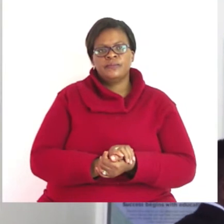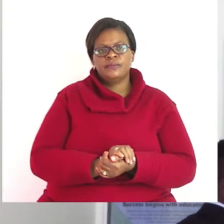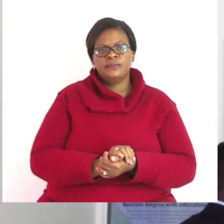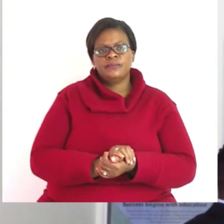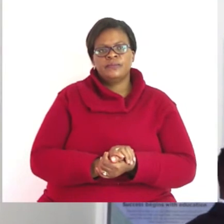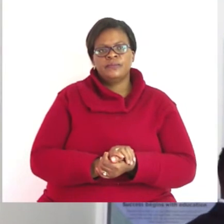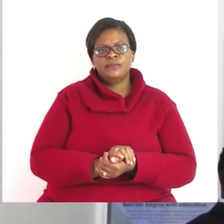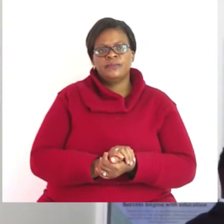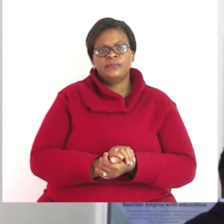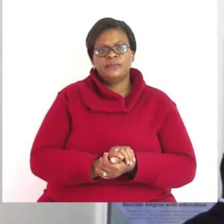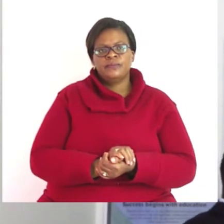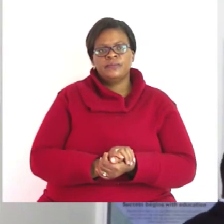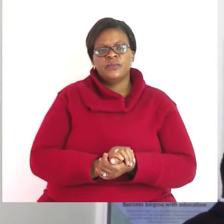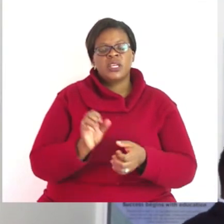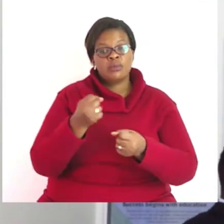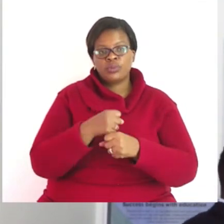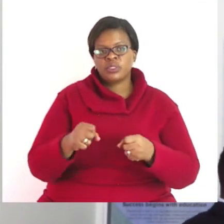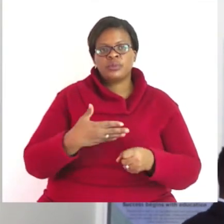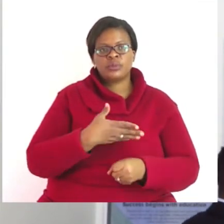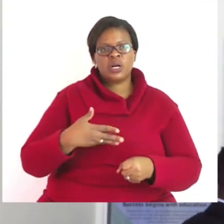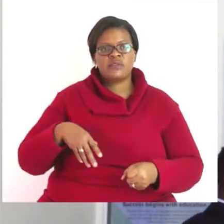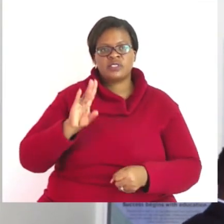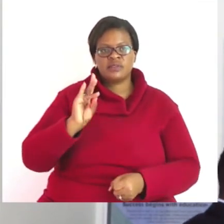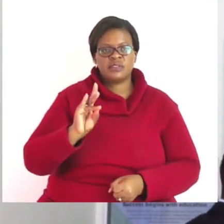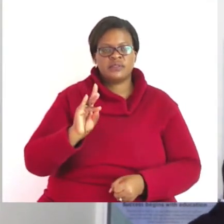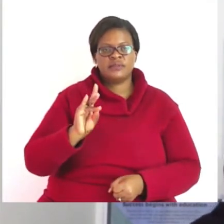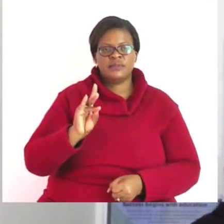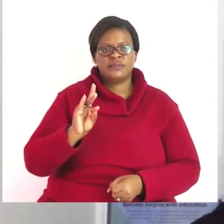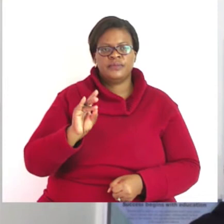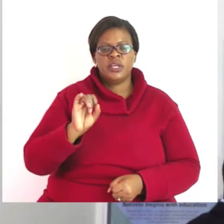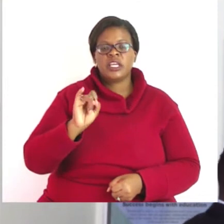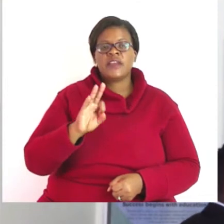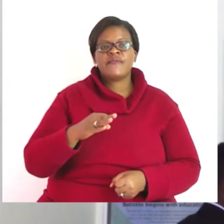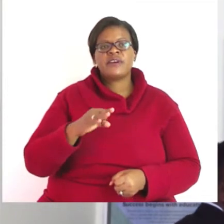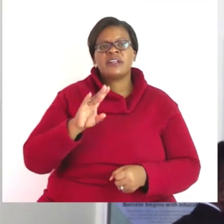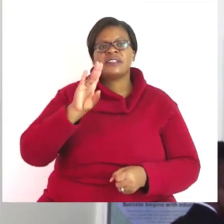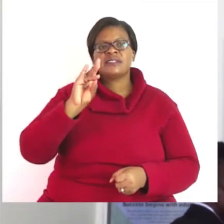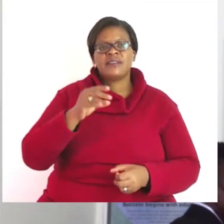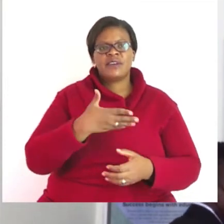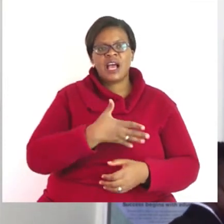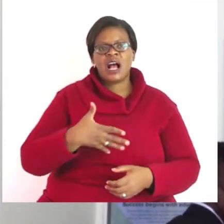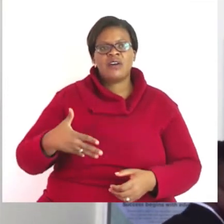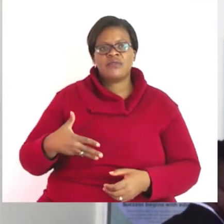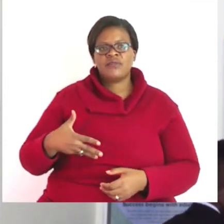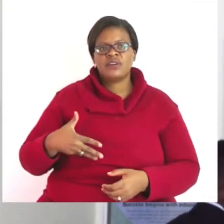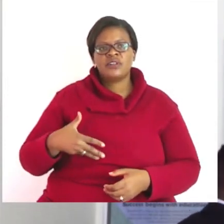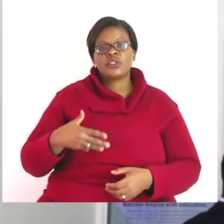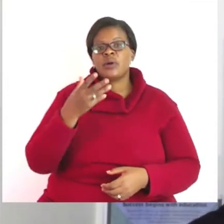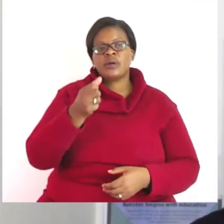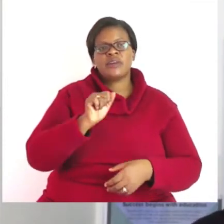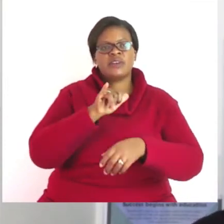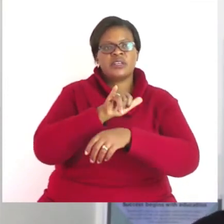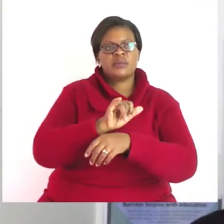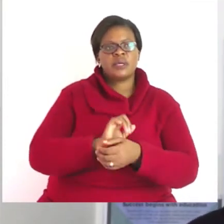I cannot halve 7 because if I halve 7, I'll have a remainder. So